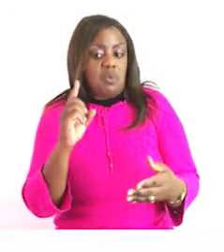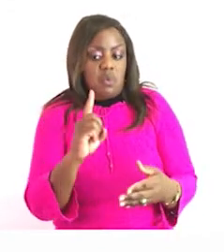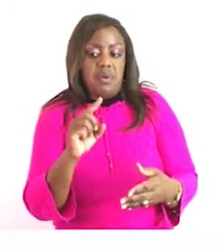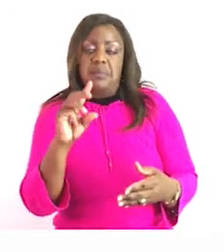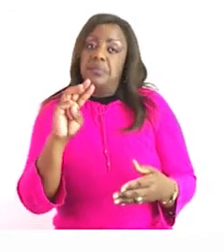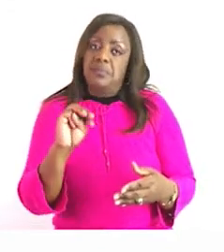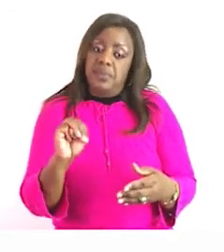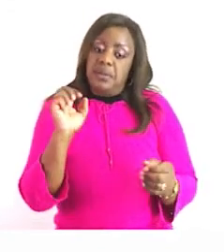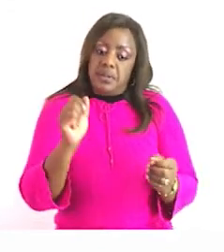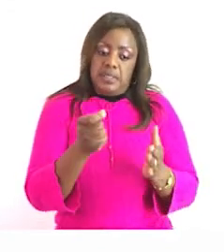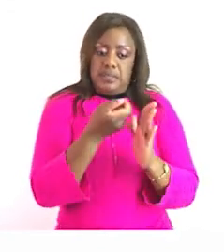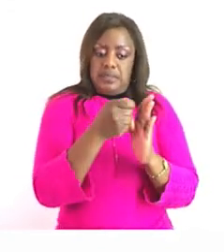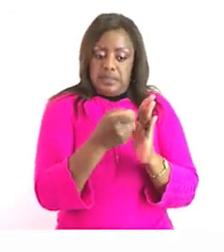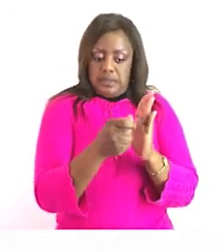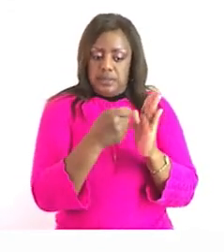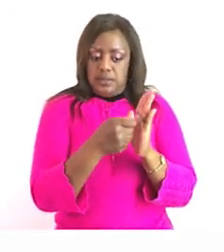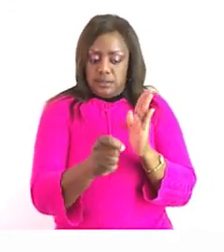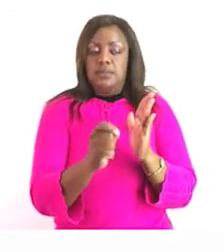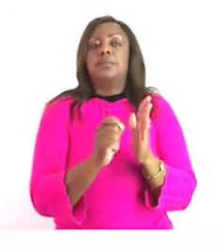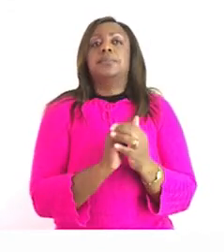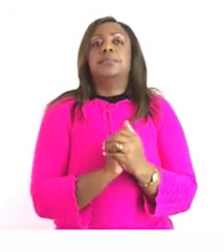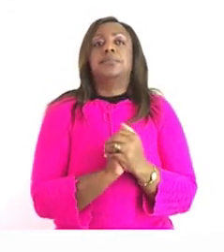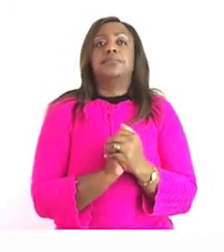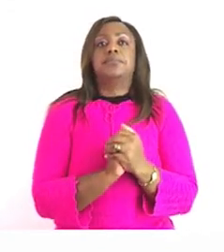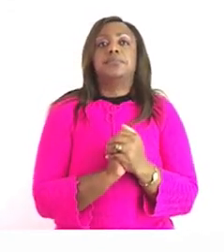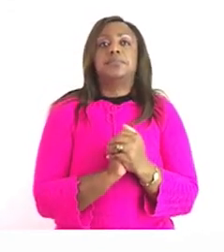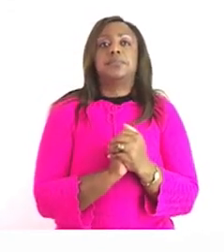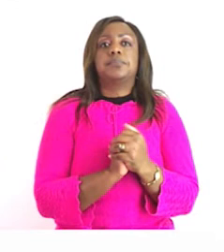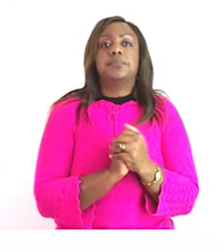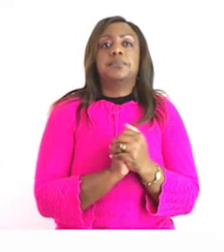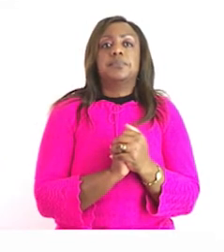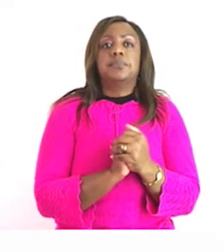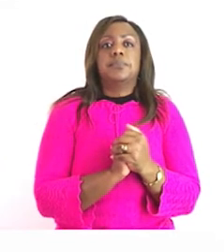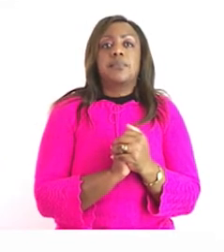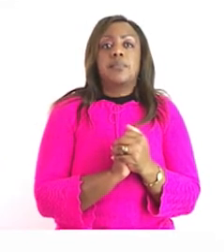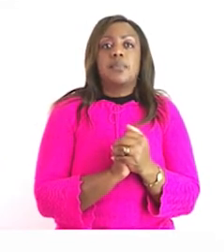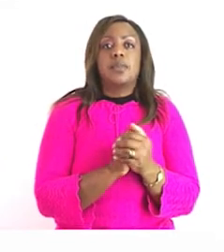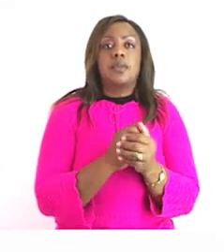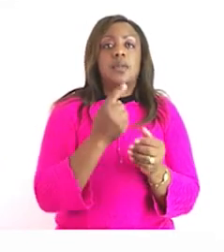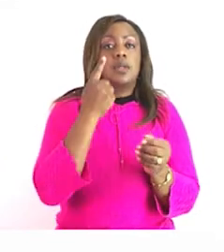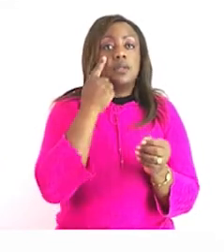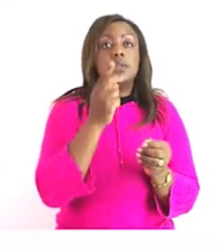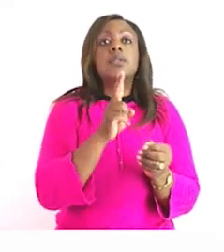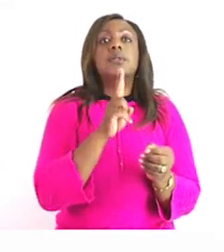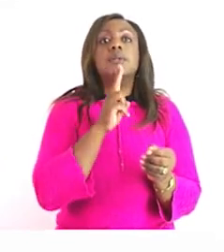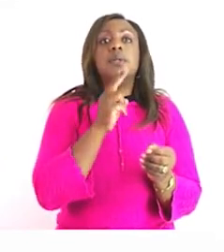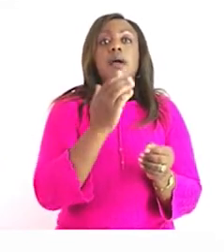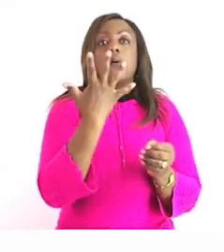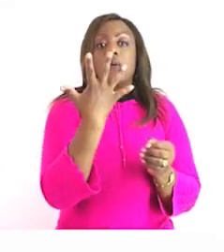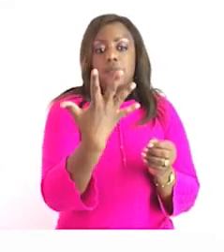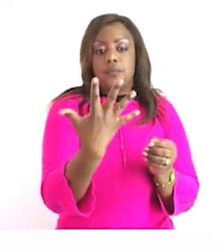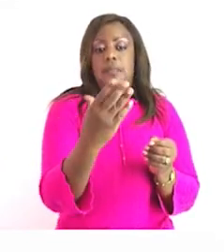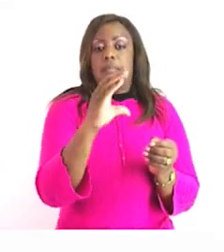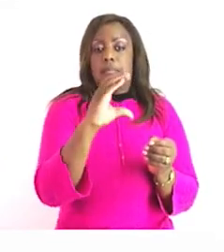And to record it, it's already done for you. And if you look at there, the answer 5 centimeters, you can see that there